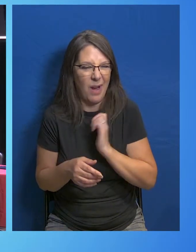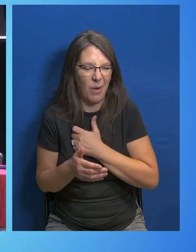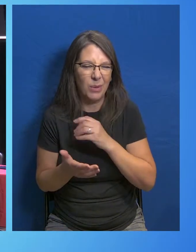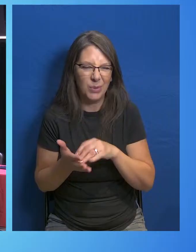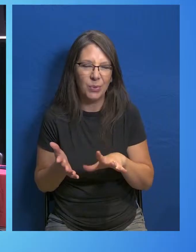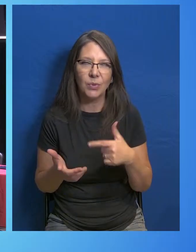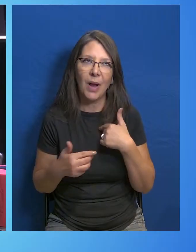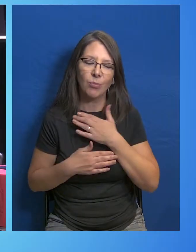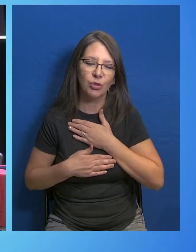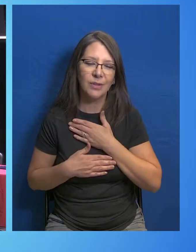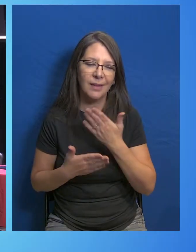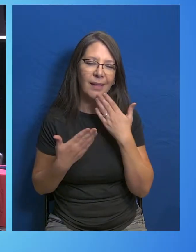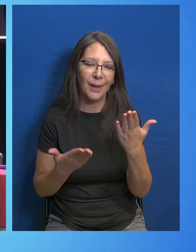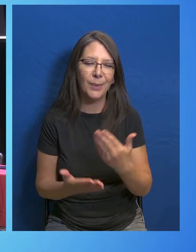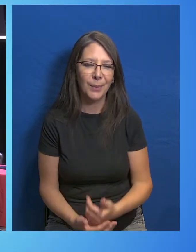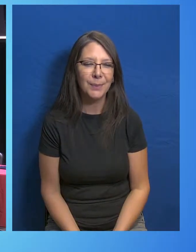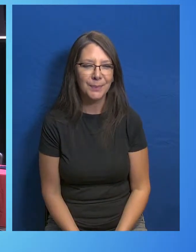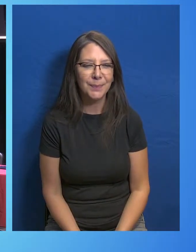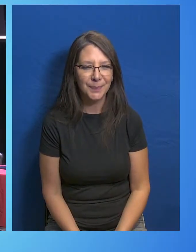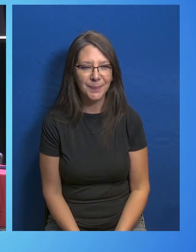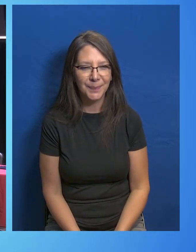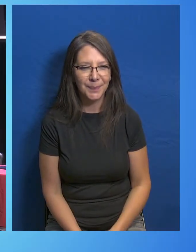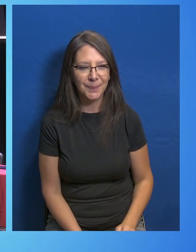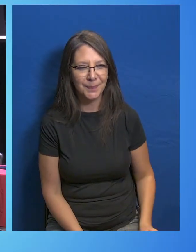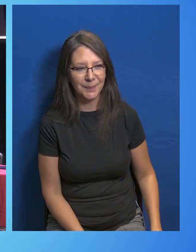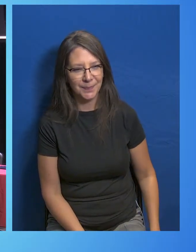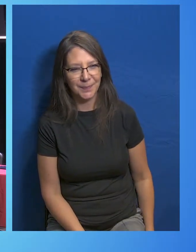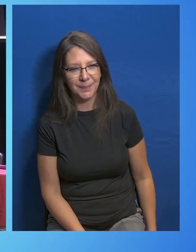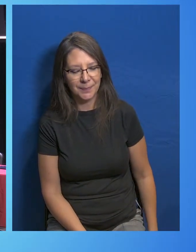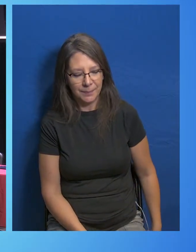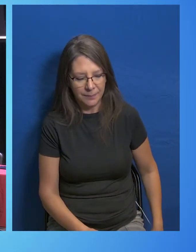thank you. Thank you.